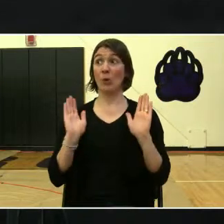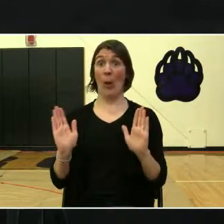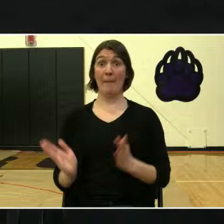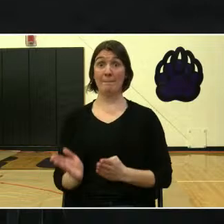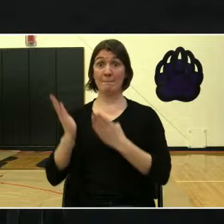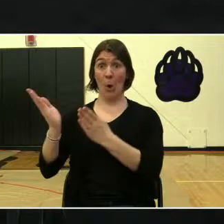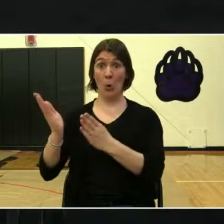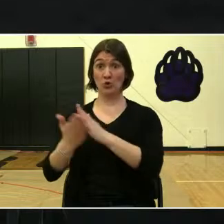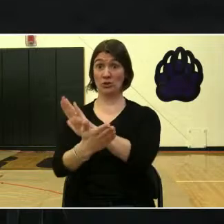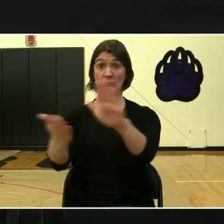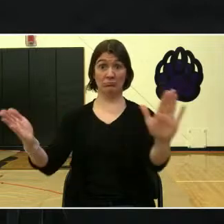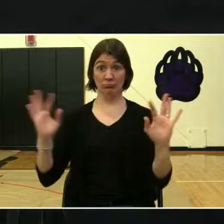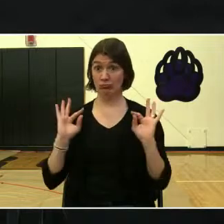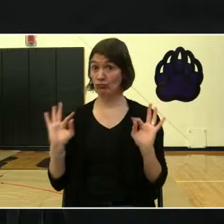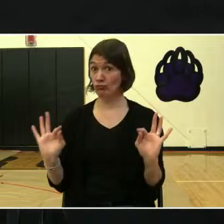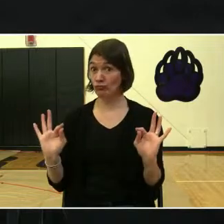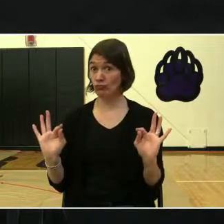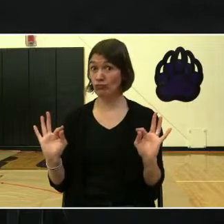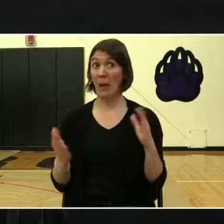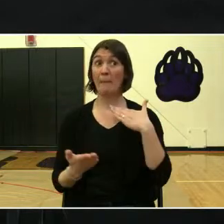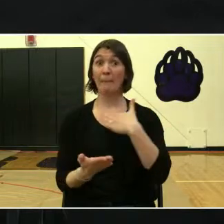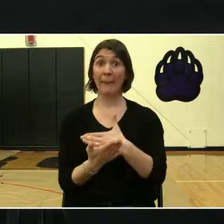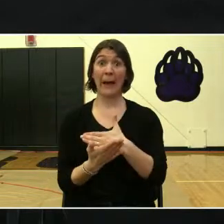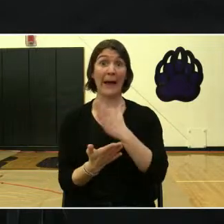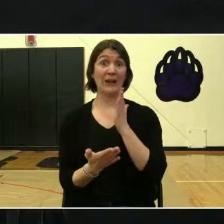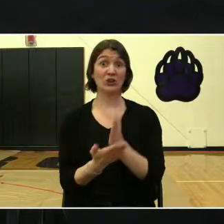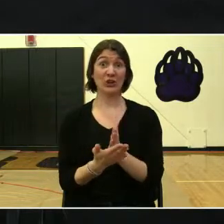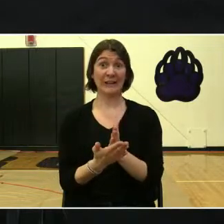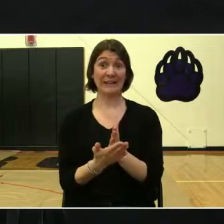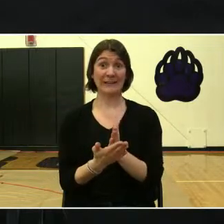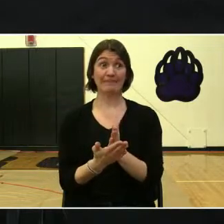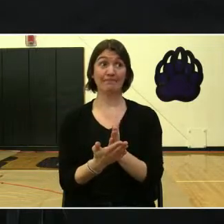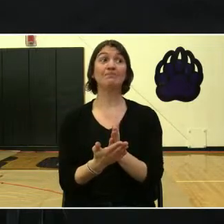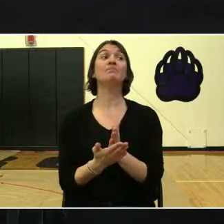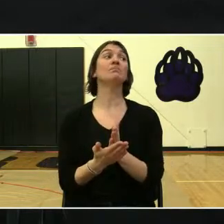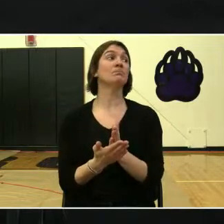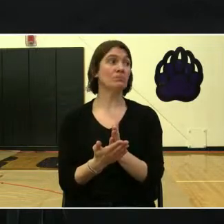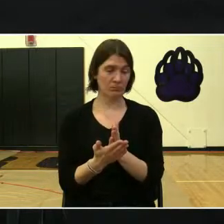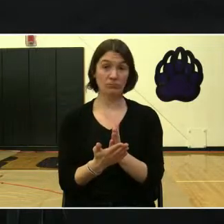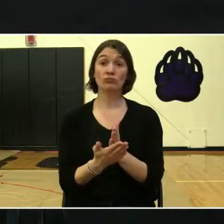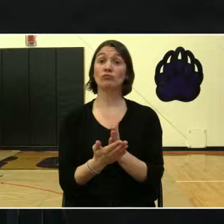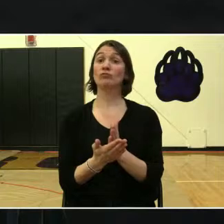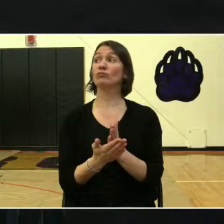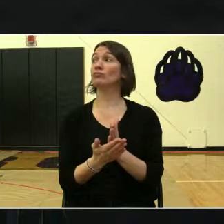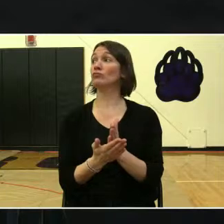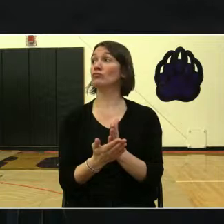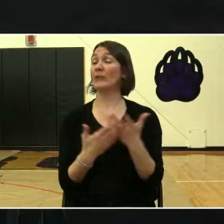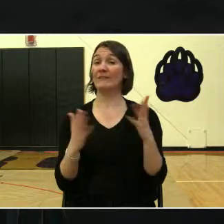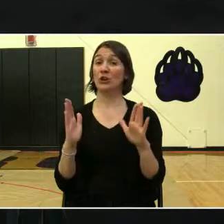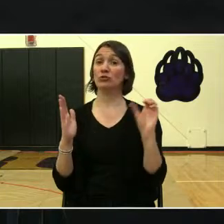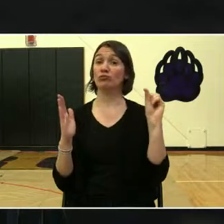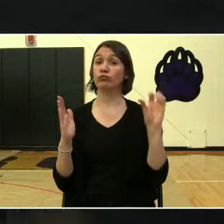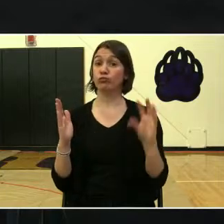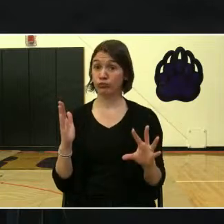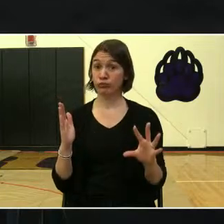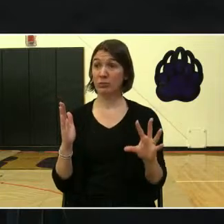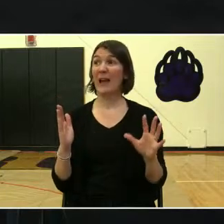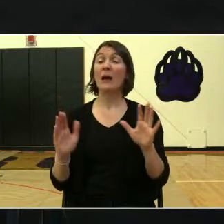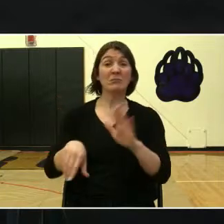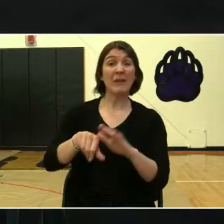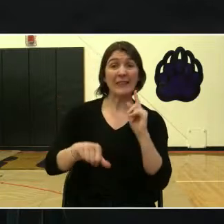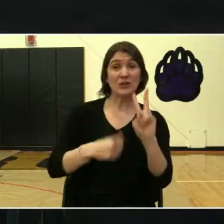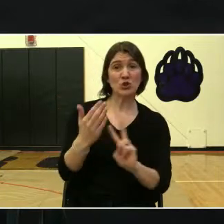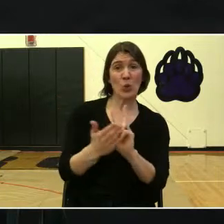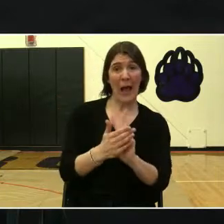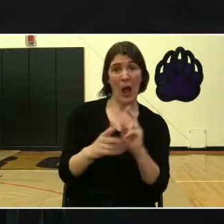motion on the table on the floor I'm sorry on the floor and are having been in session now for 2 hours